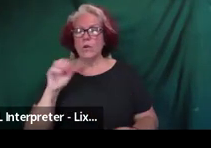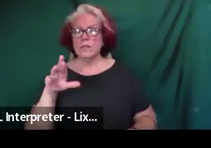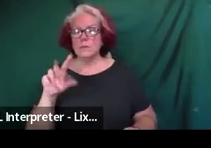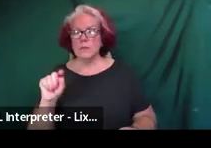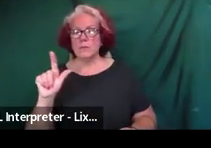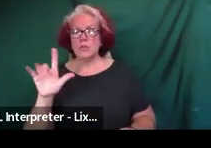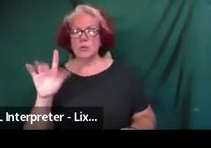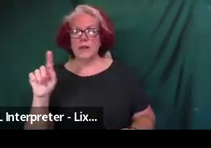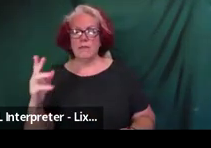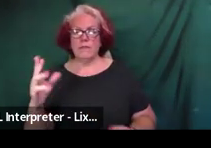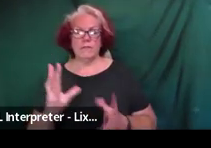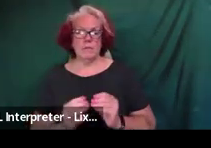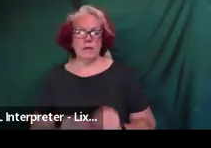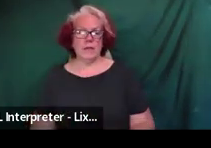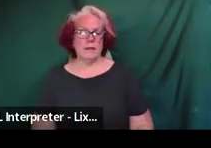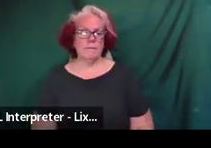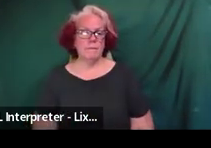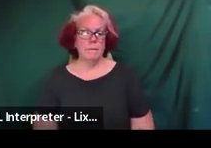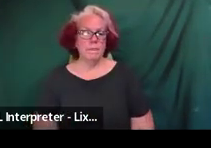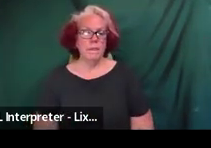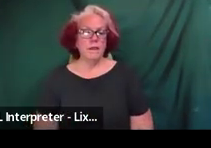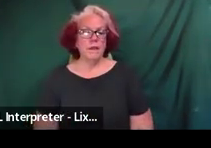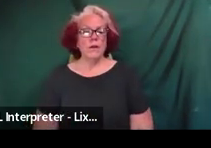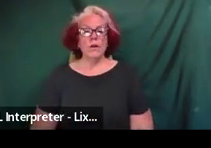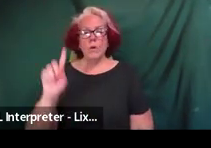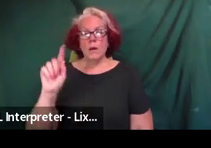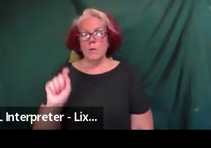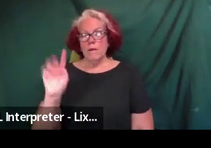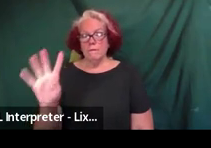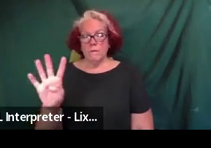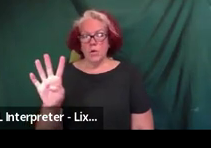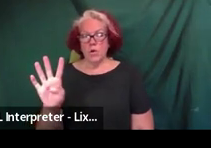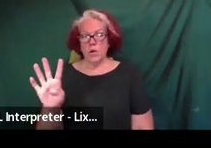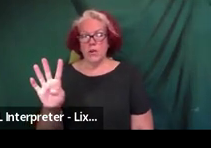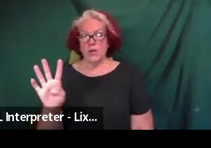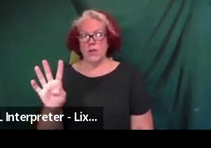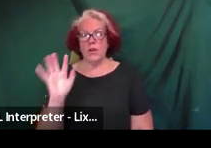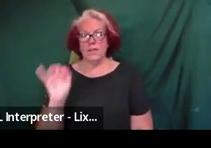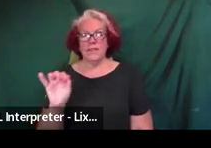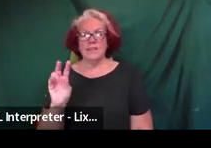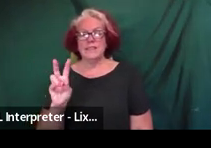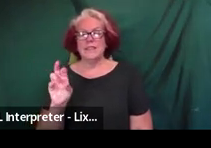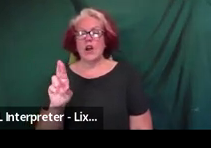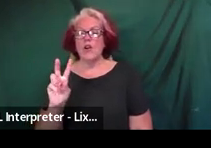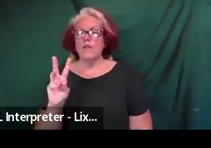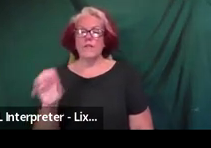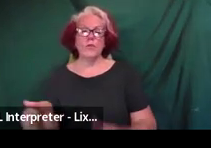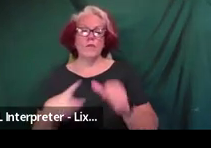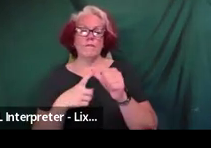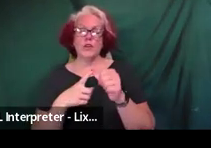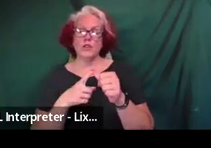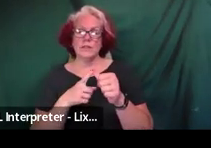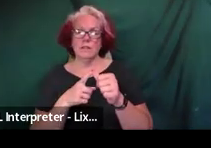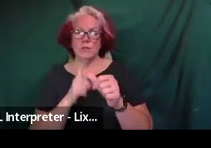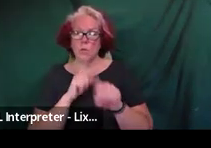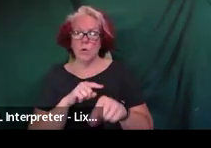meeting that we'll be bringing something back. So in 1.4, this is the overview of the first interim report. That will not